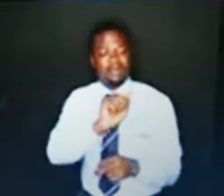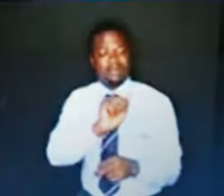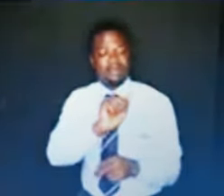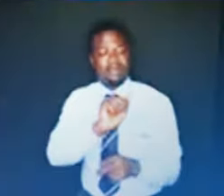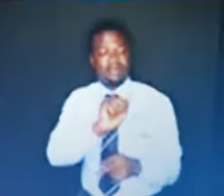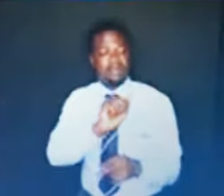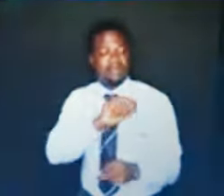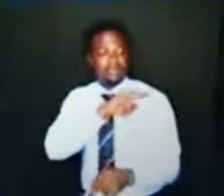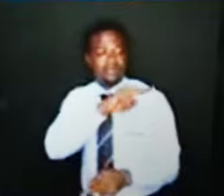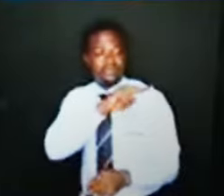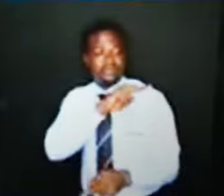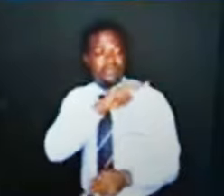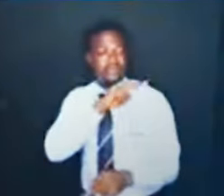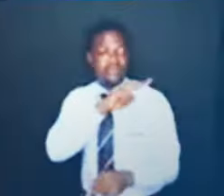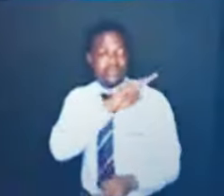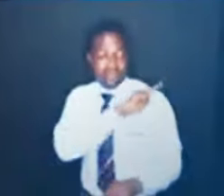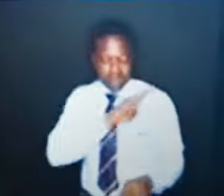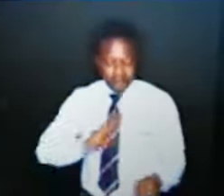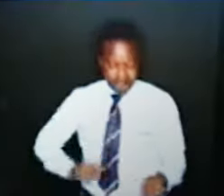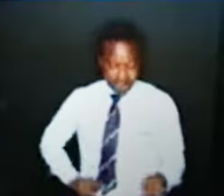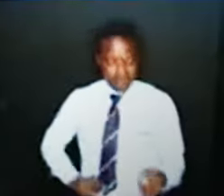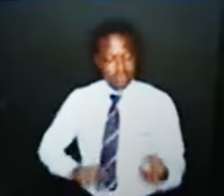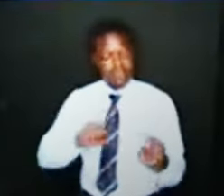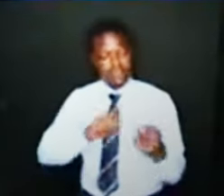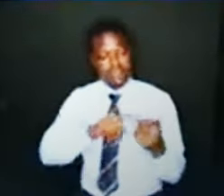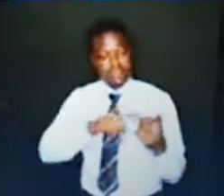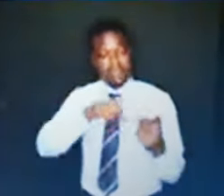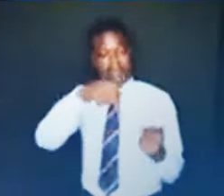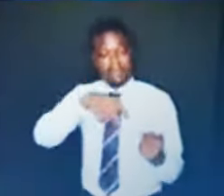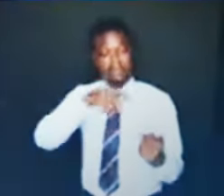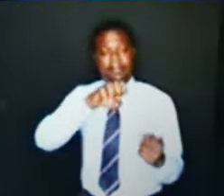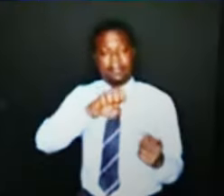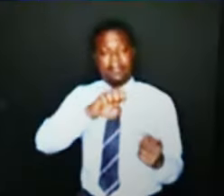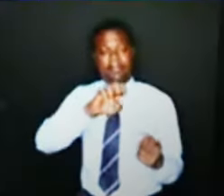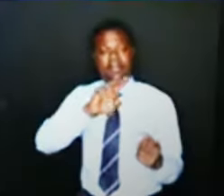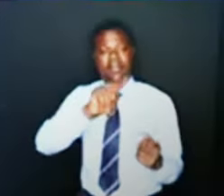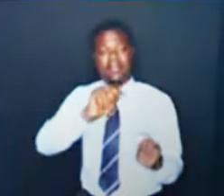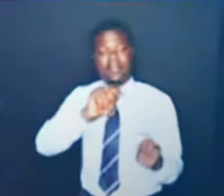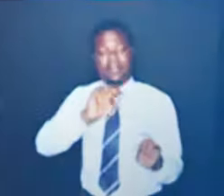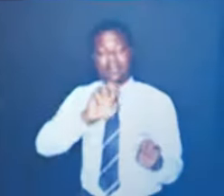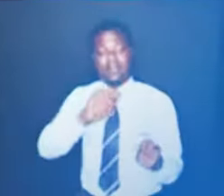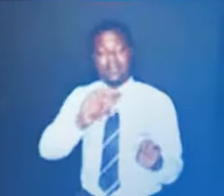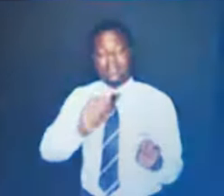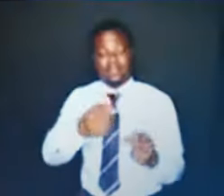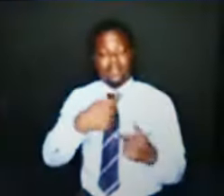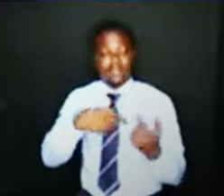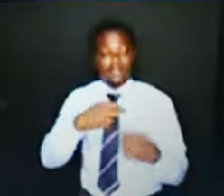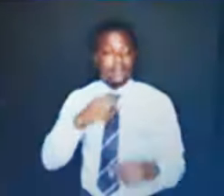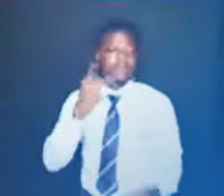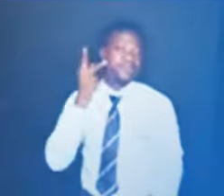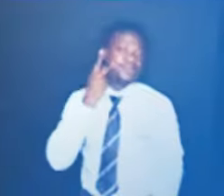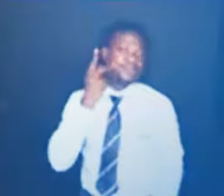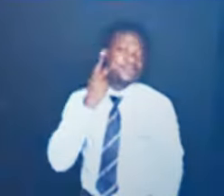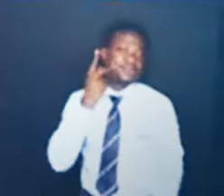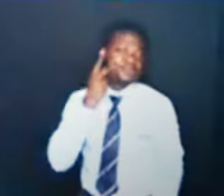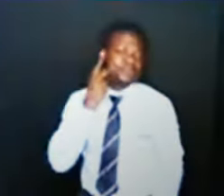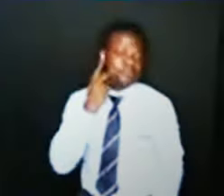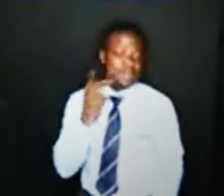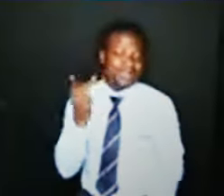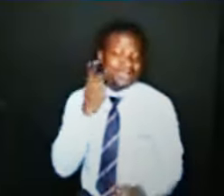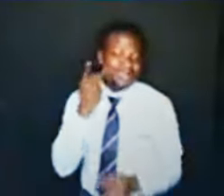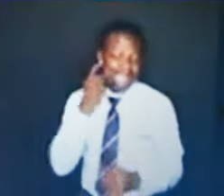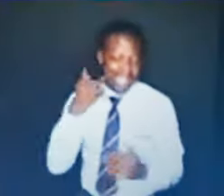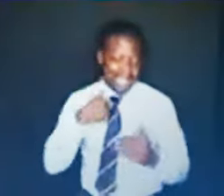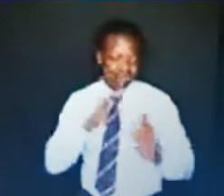Penina na Penina had children but Hannah had none na Penina ewo ma nanso Hannah onibi the Bible say year